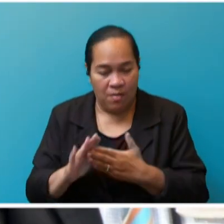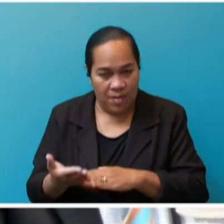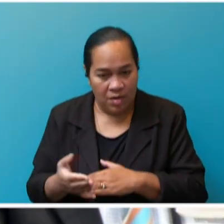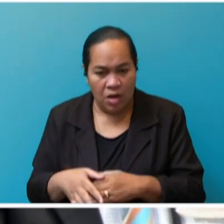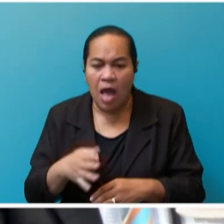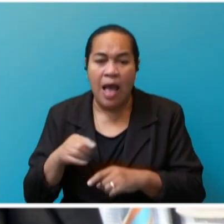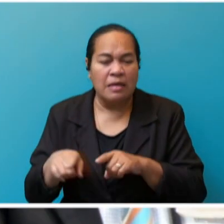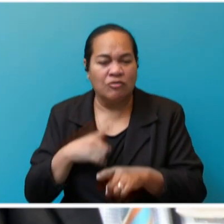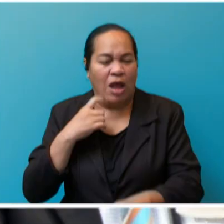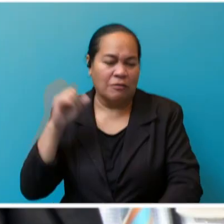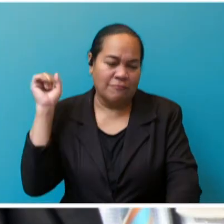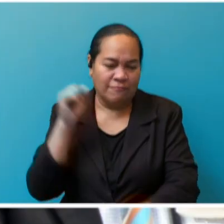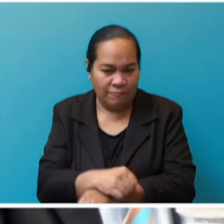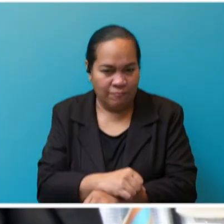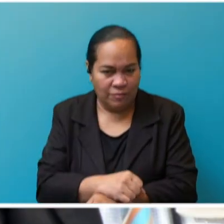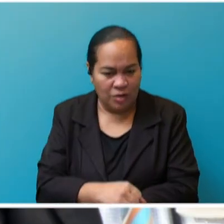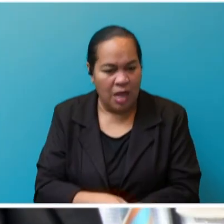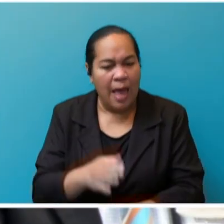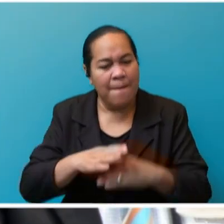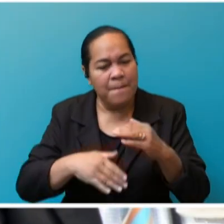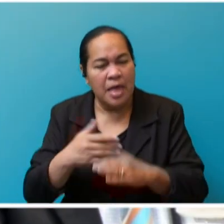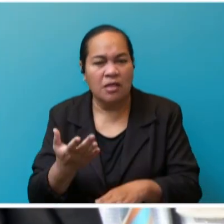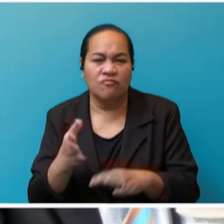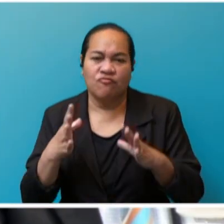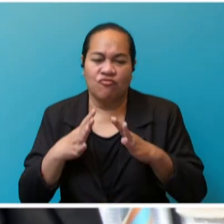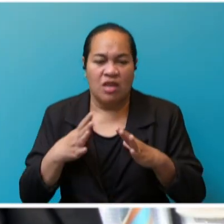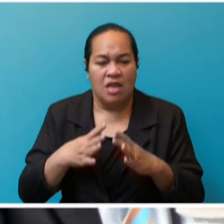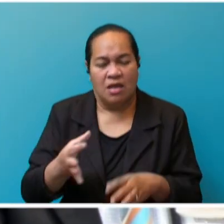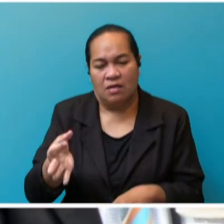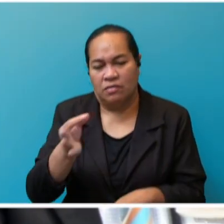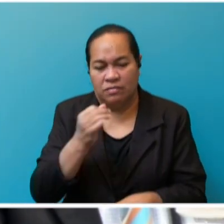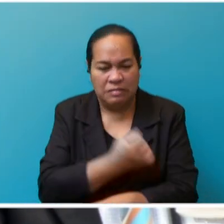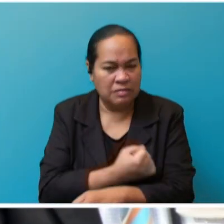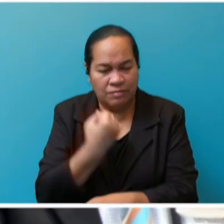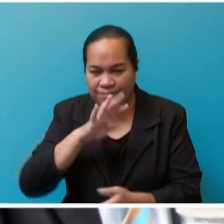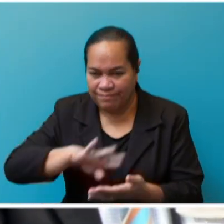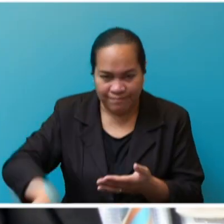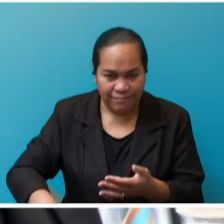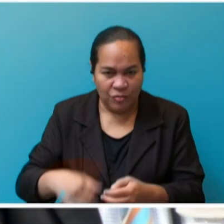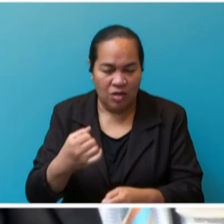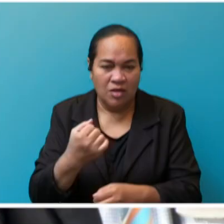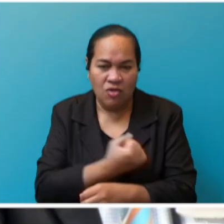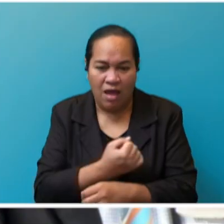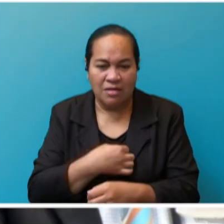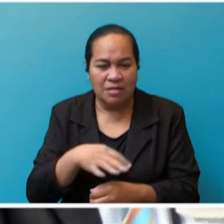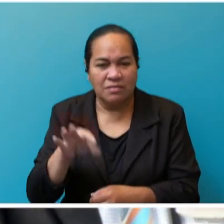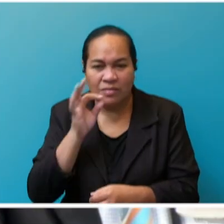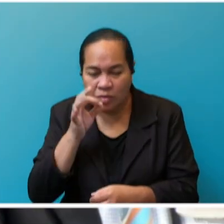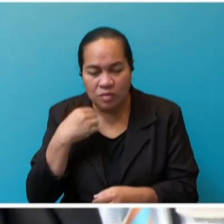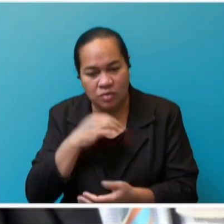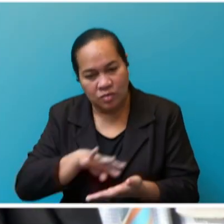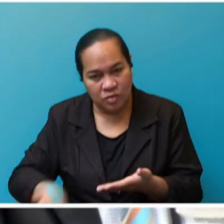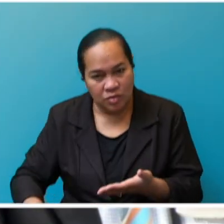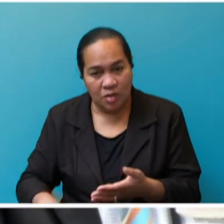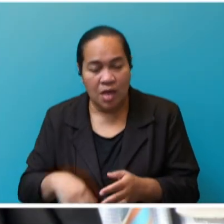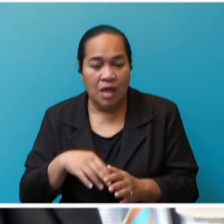Building Drug-Free Futures, powerfully reflects Fiji's national commitment to gender equality, resilient